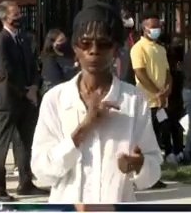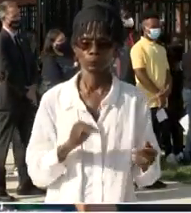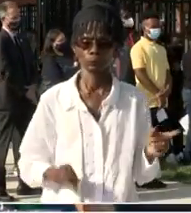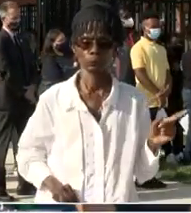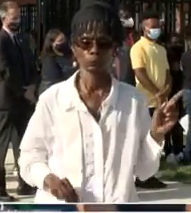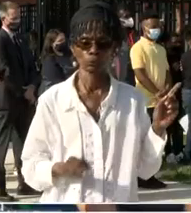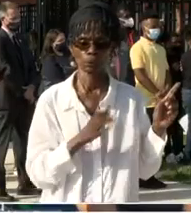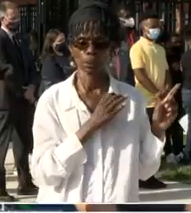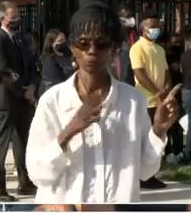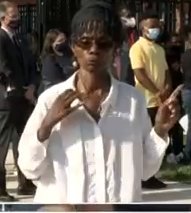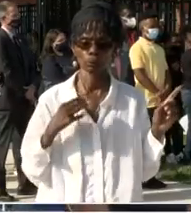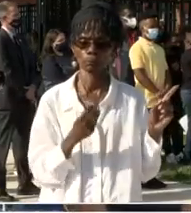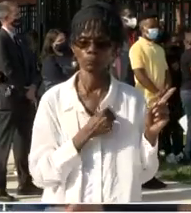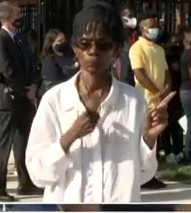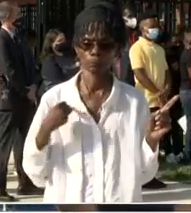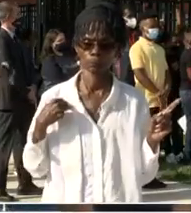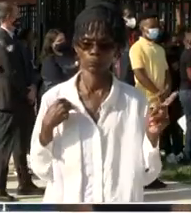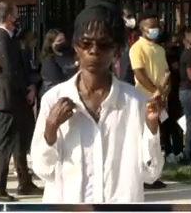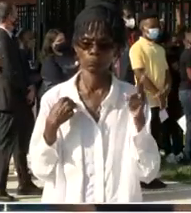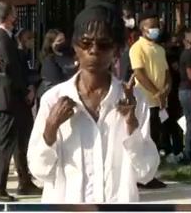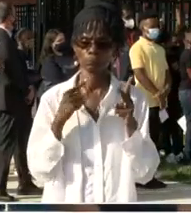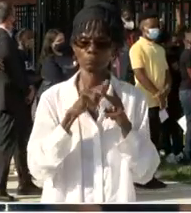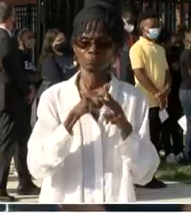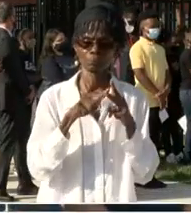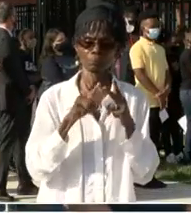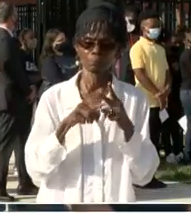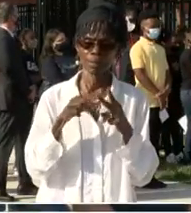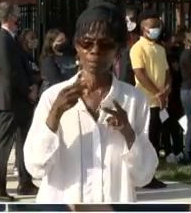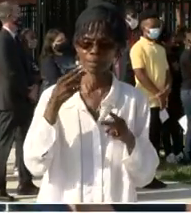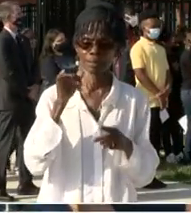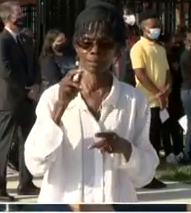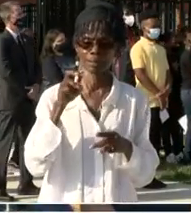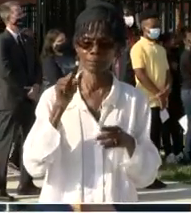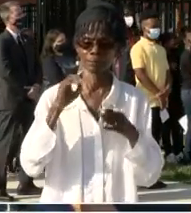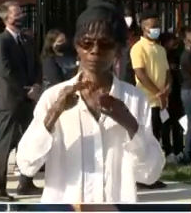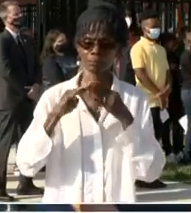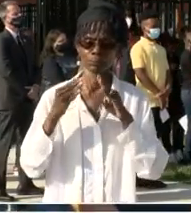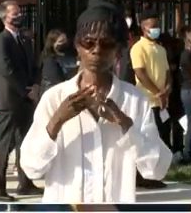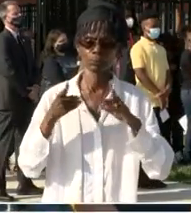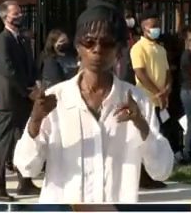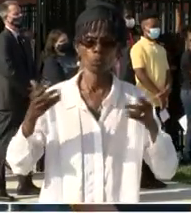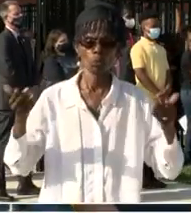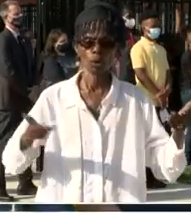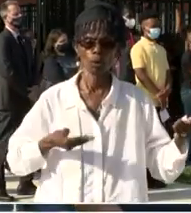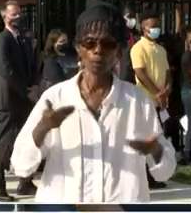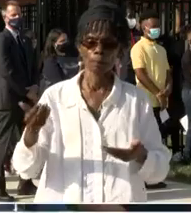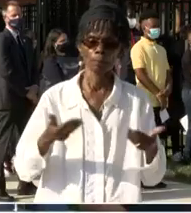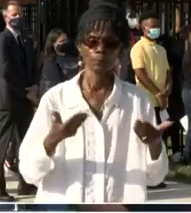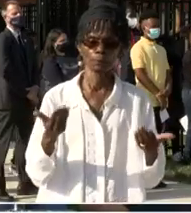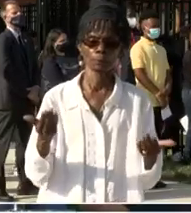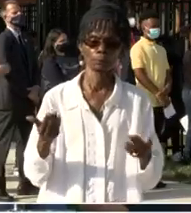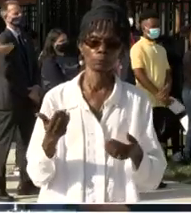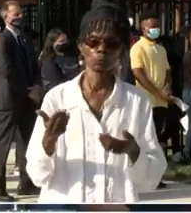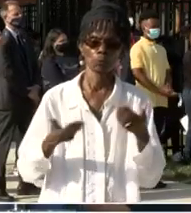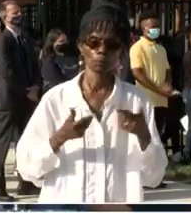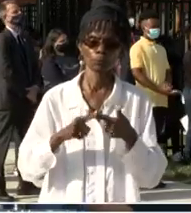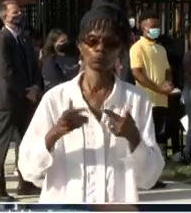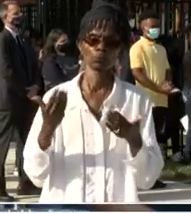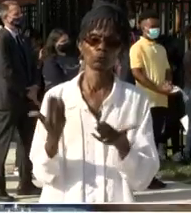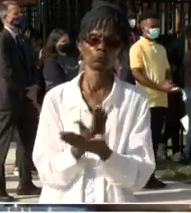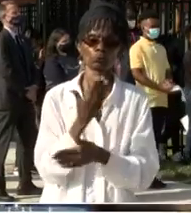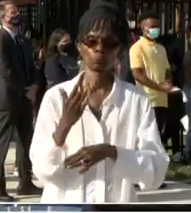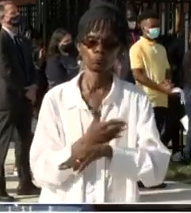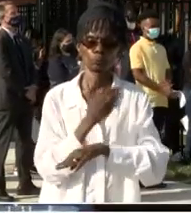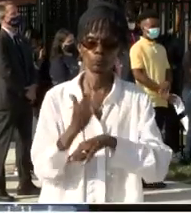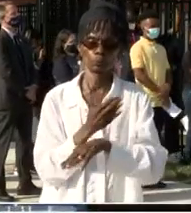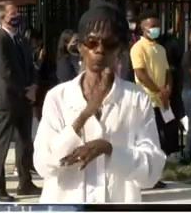Allen, and the Elliott Hine community, welcome to the new and improved Elliott Hine Middle School, the new home of